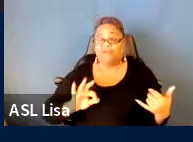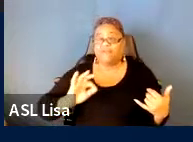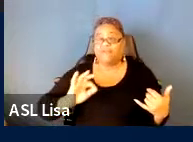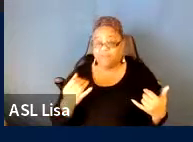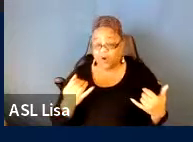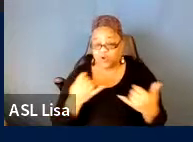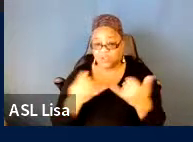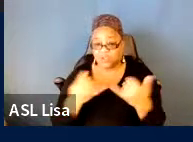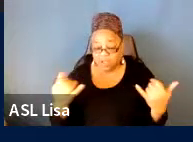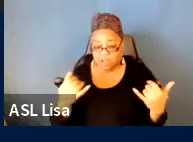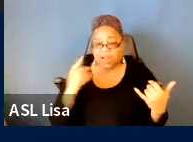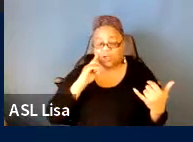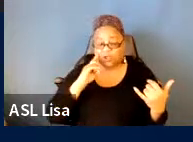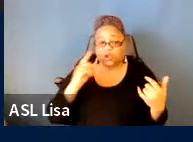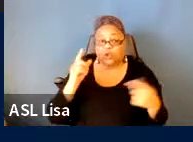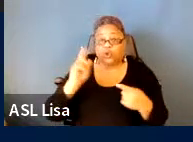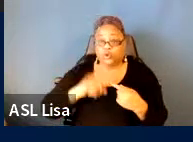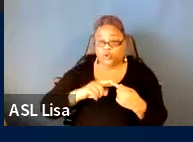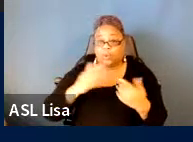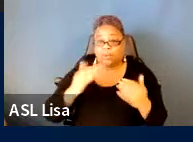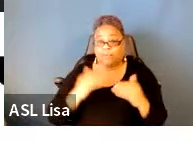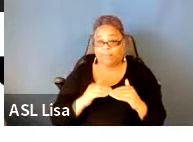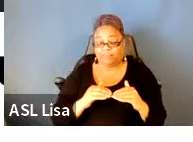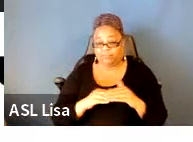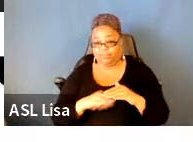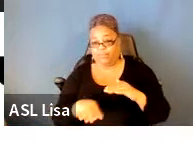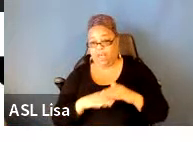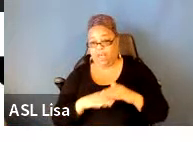line. Next slide, please.